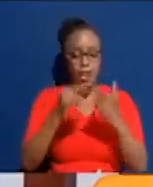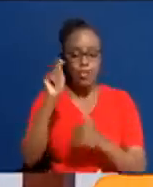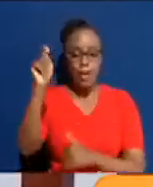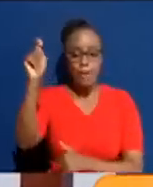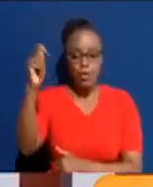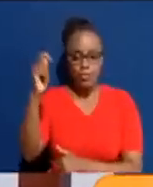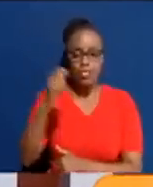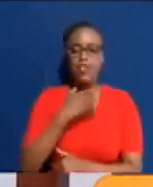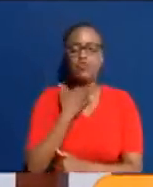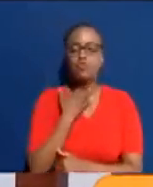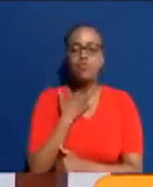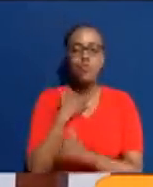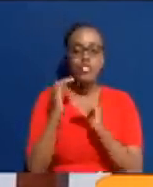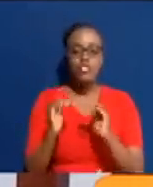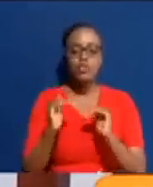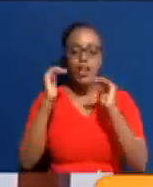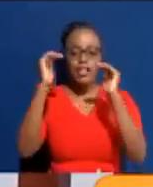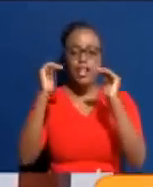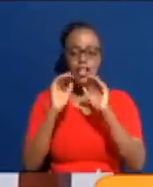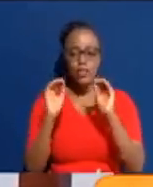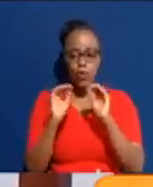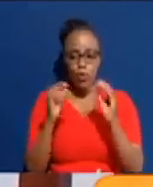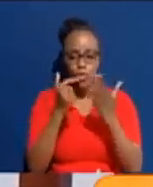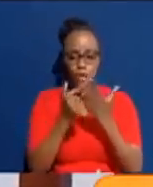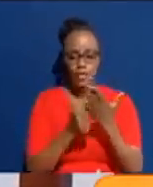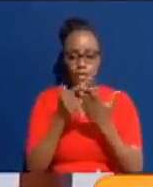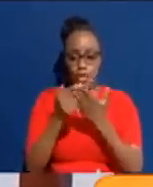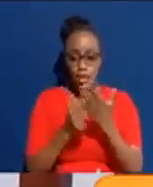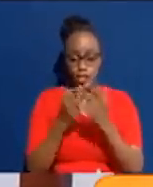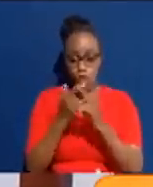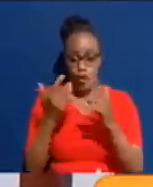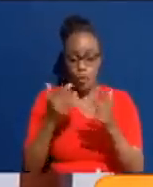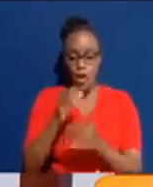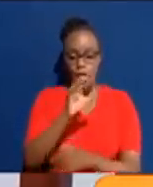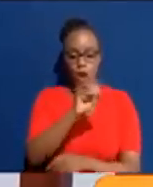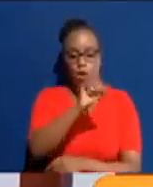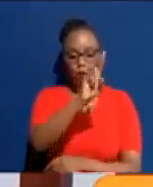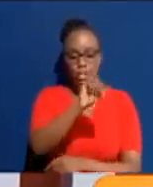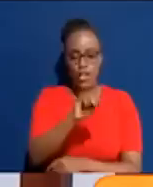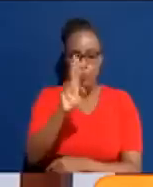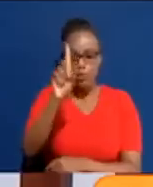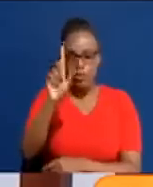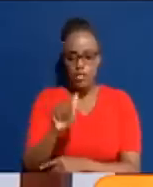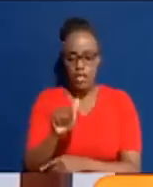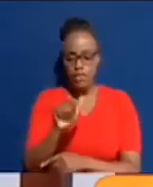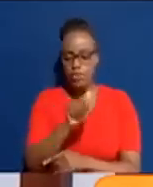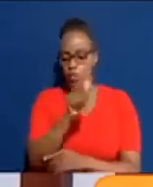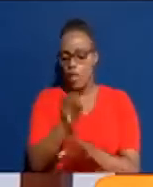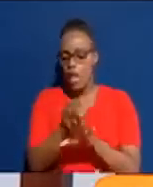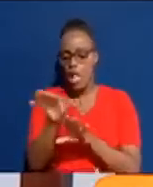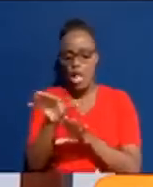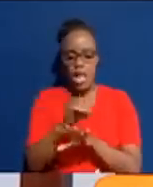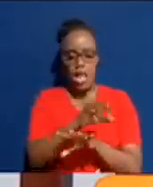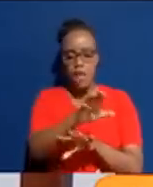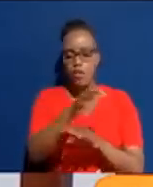would not want to escalate the discussions from the ODM-UDA to others, for